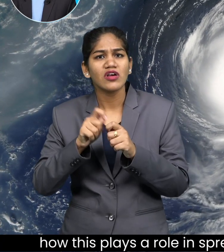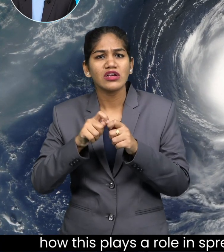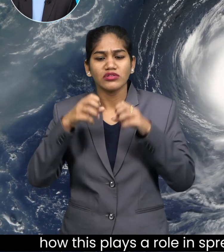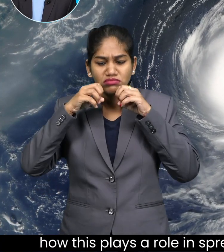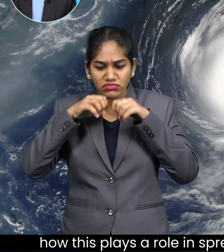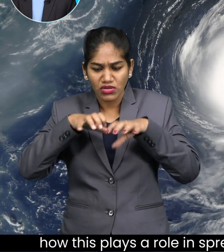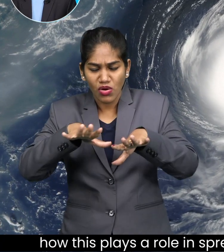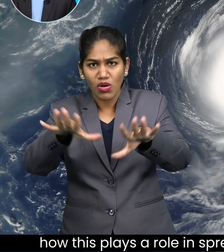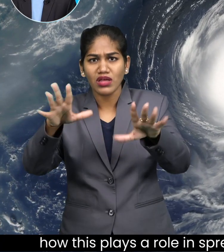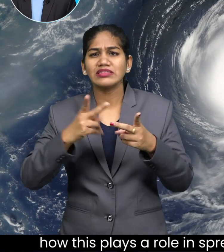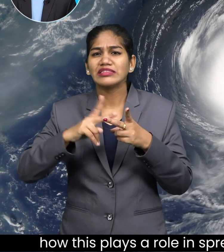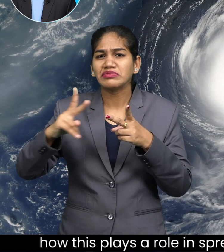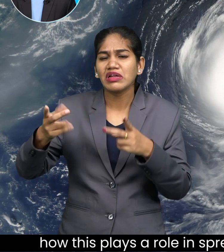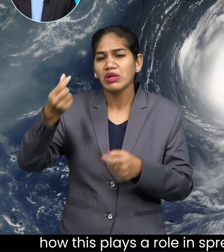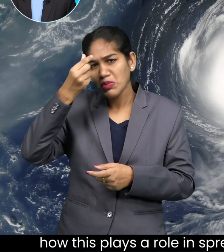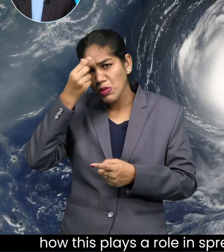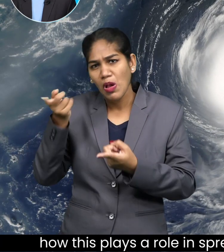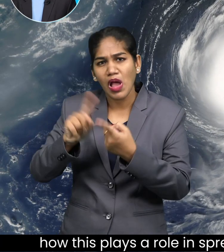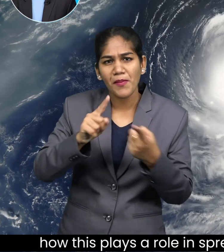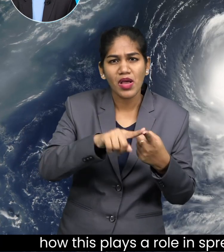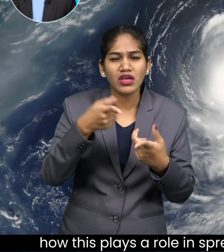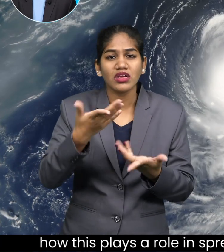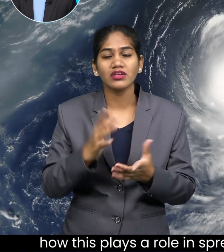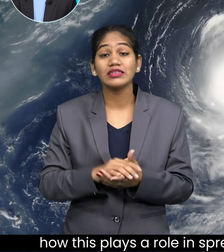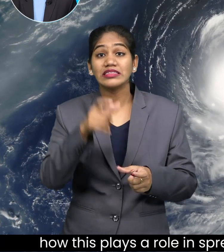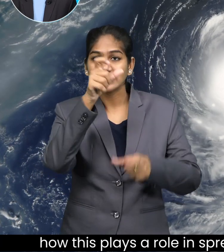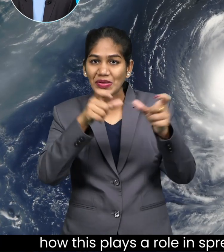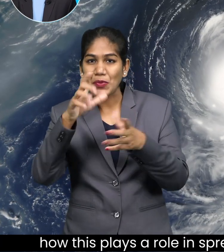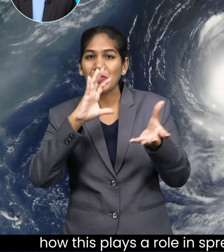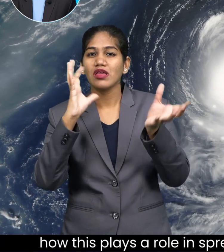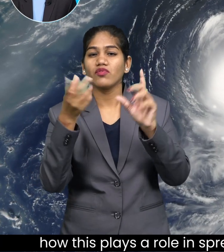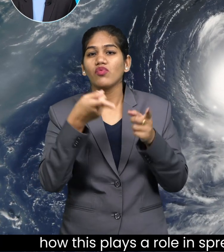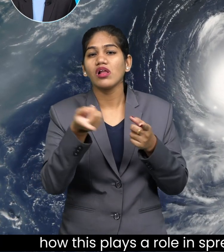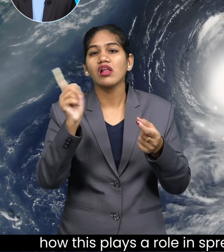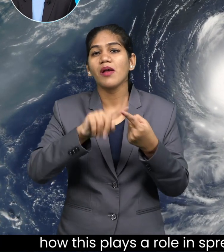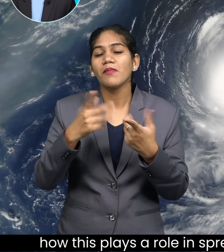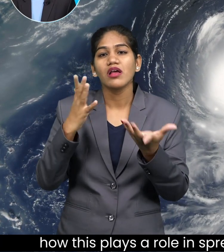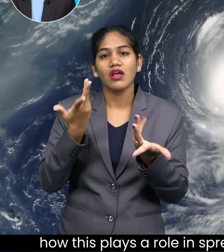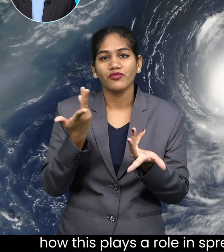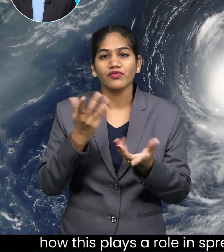spreading various problems in this human world.